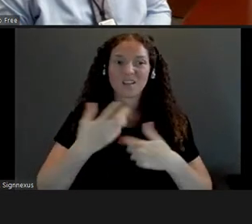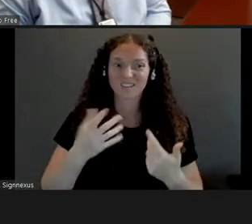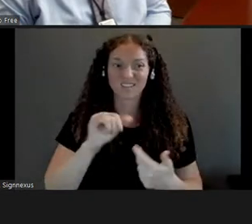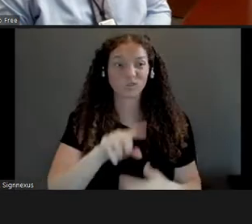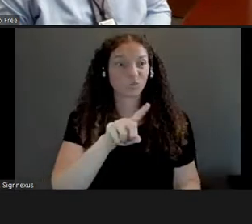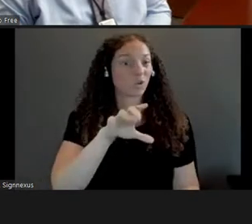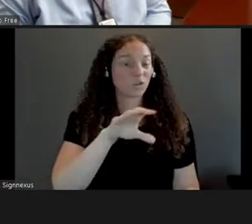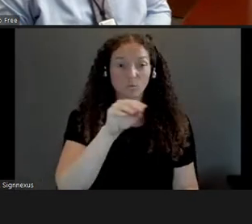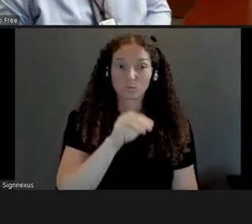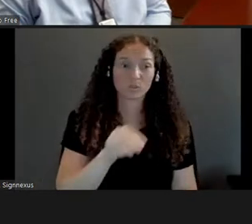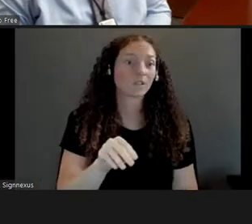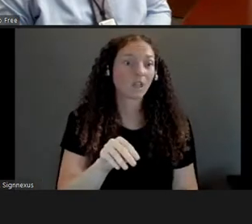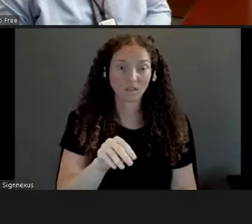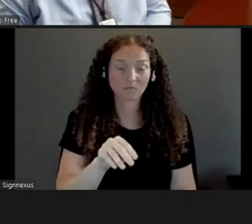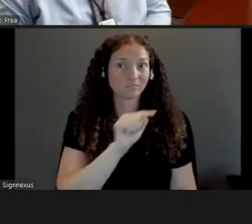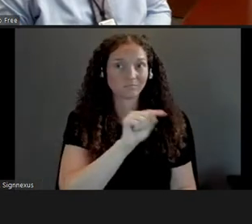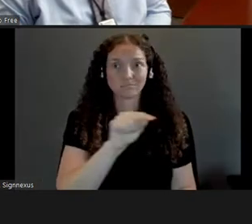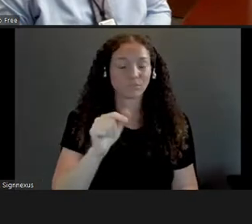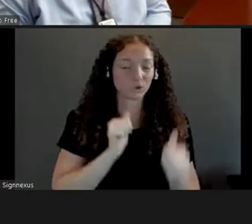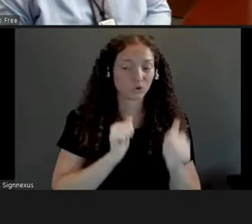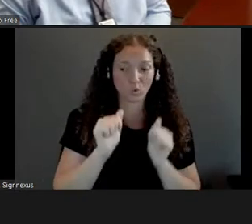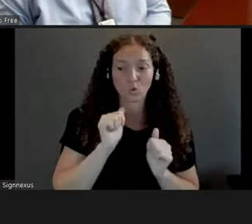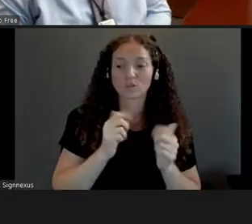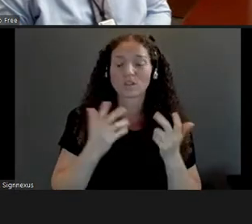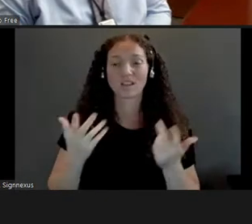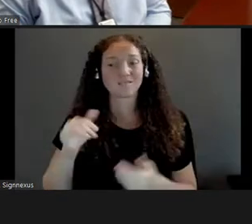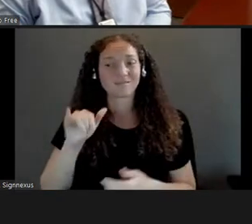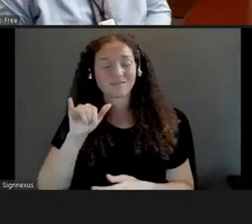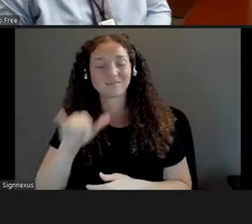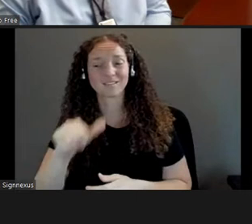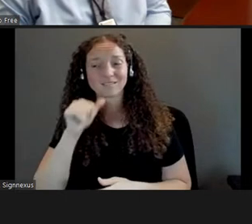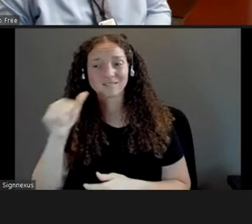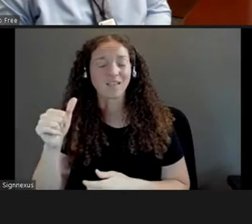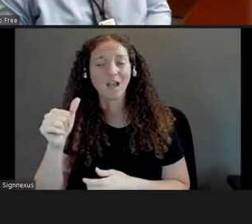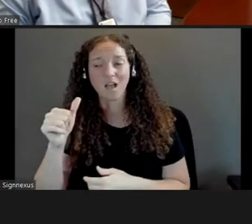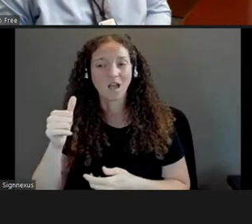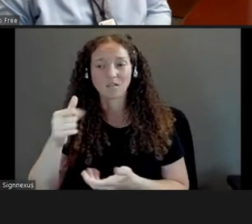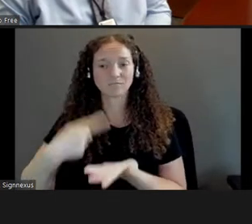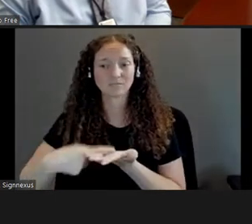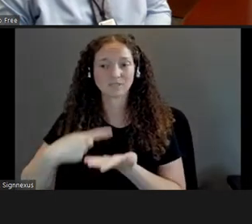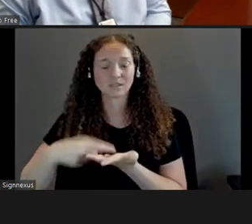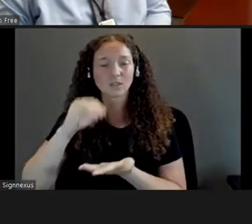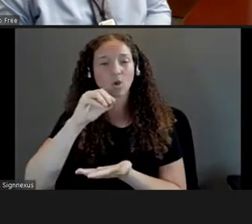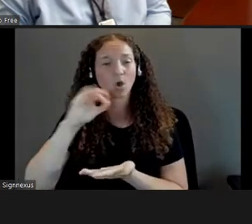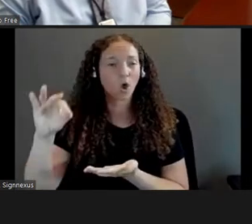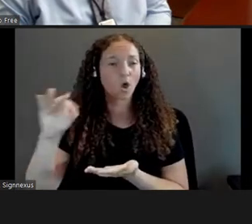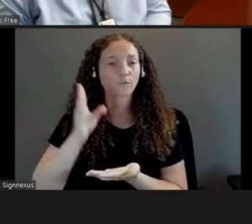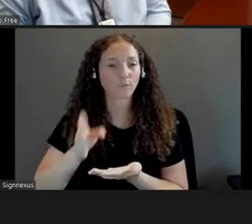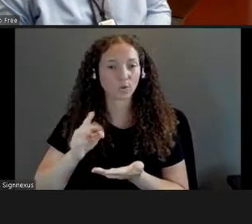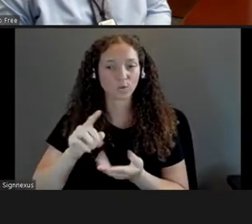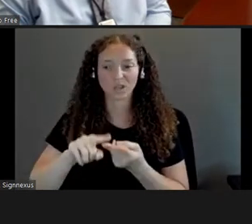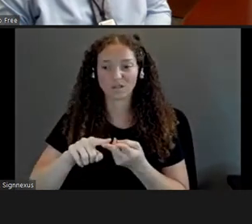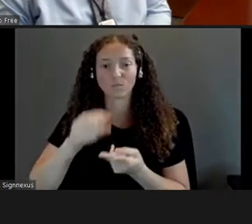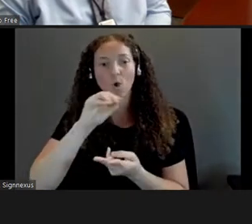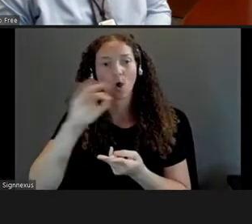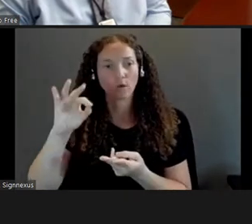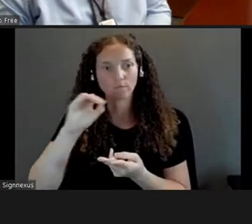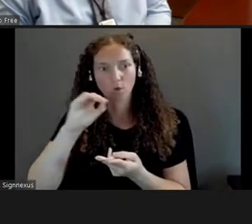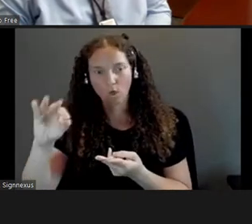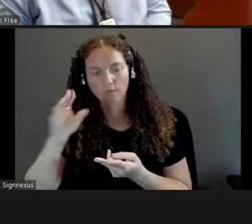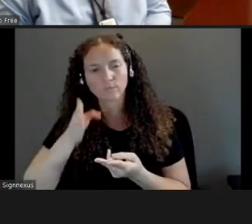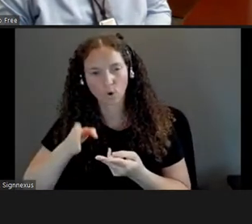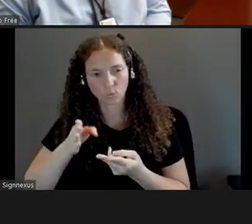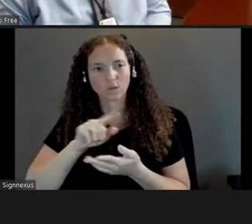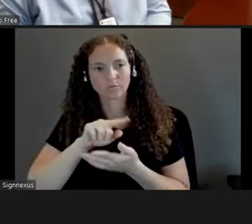and off-off Broadway shows as well. On top of that, if you're proposing a